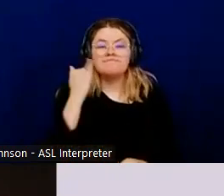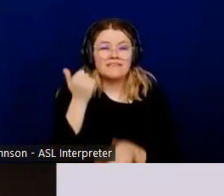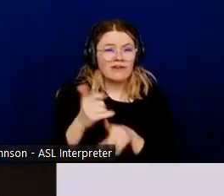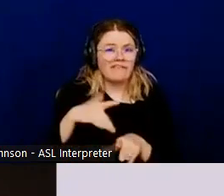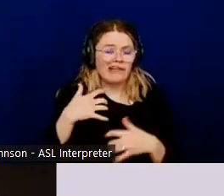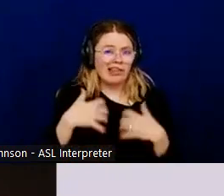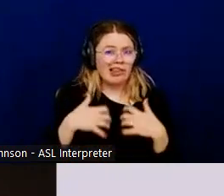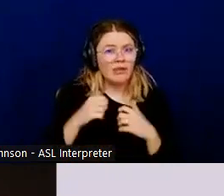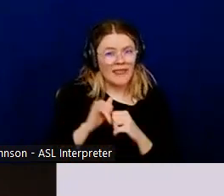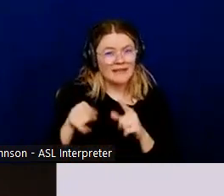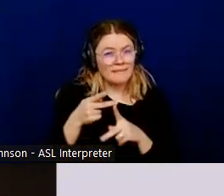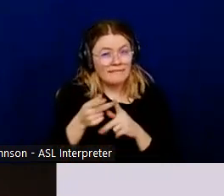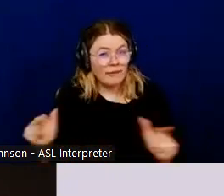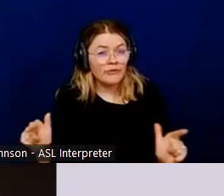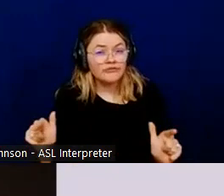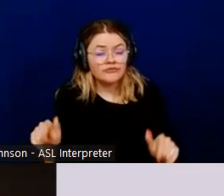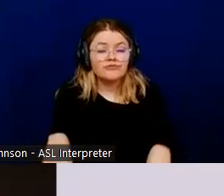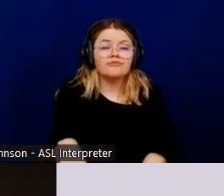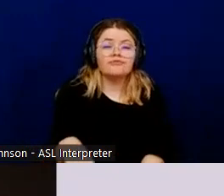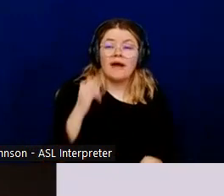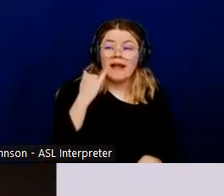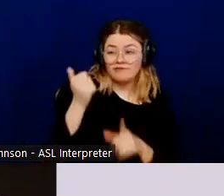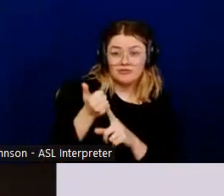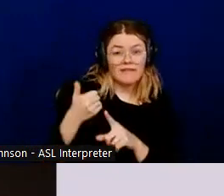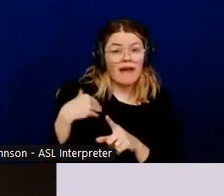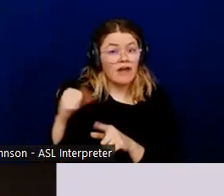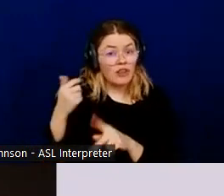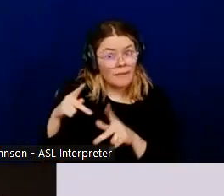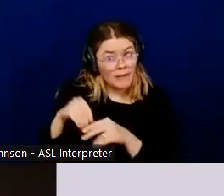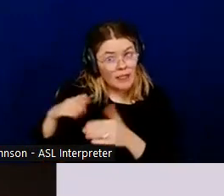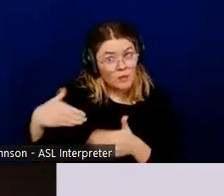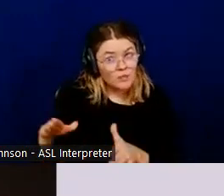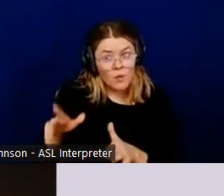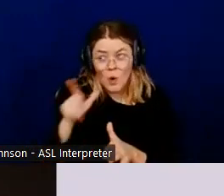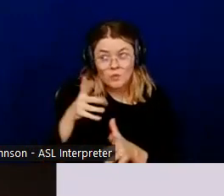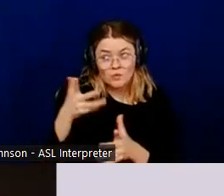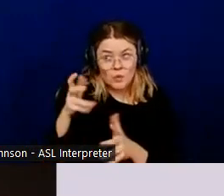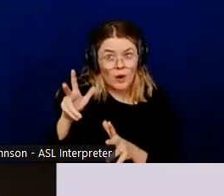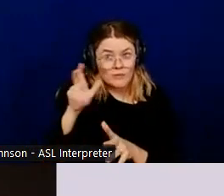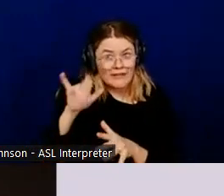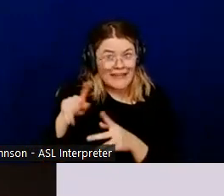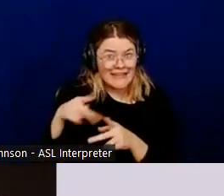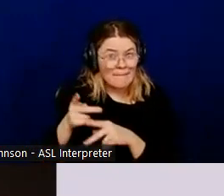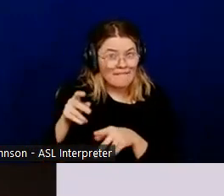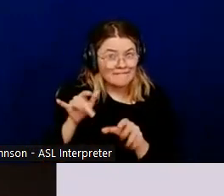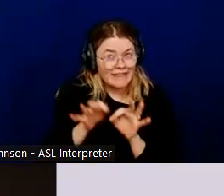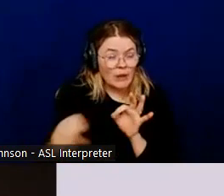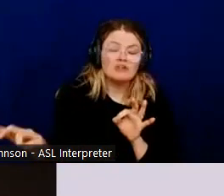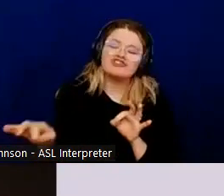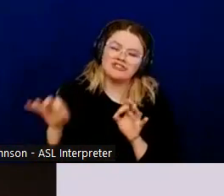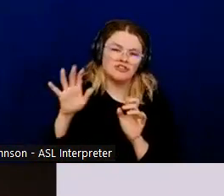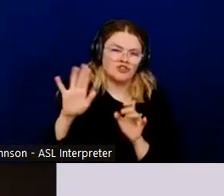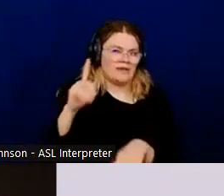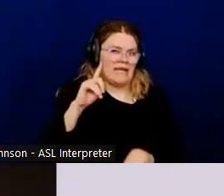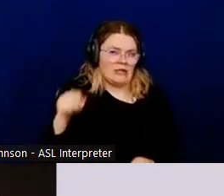with that, or if there is anyone around you that you would not want to hear this, feel free to turn your volume down or do whatever you